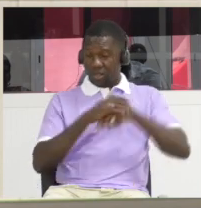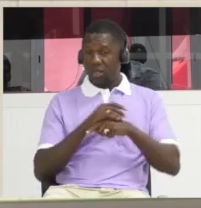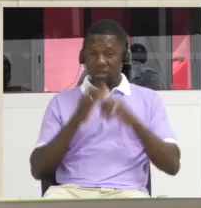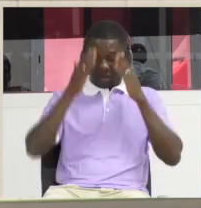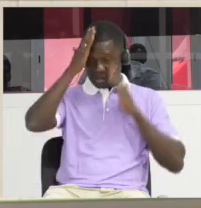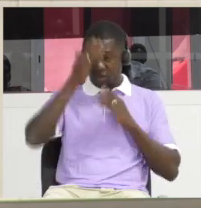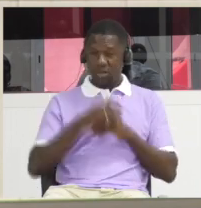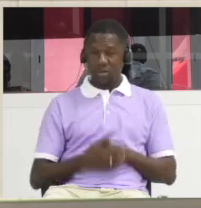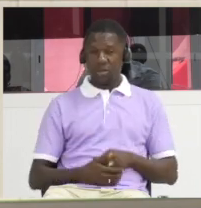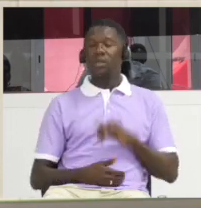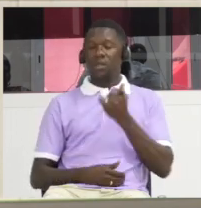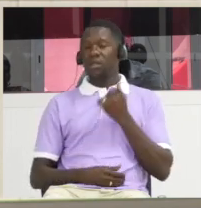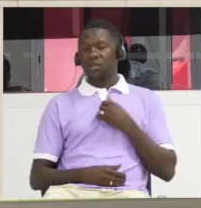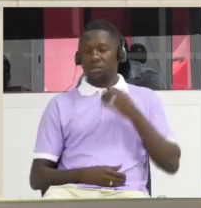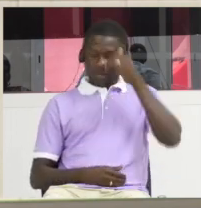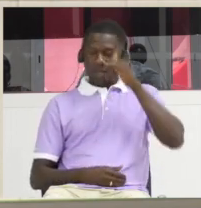I'll go along with that assessment.